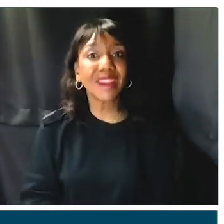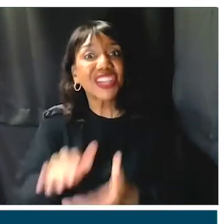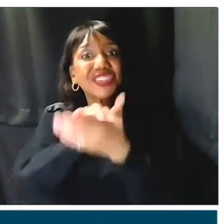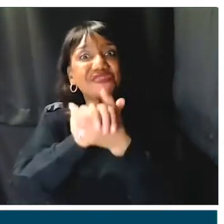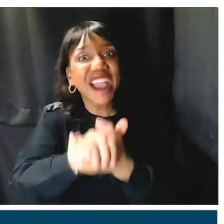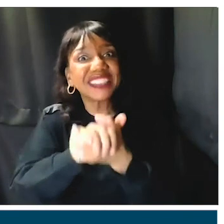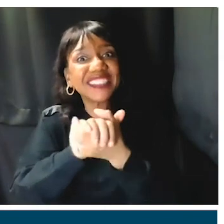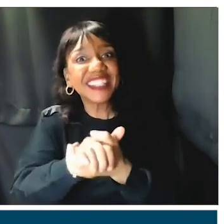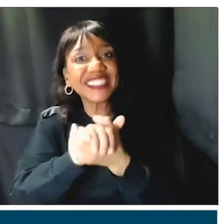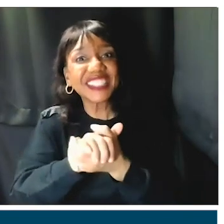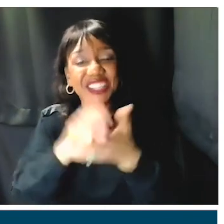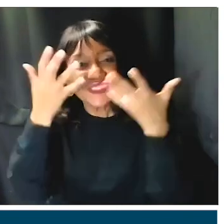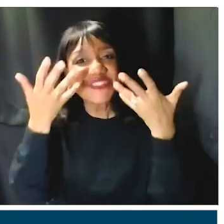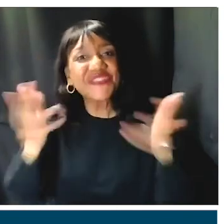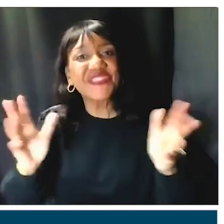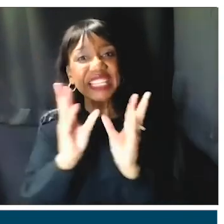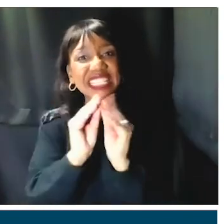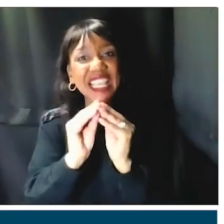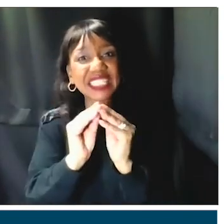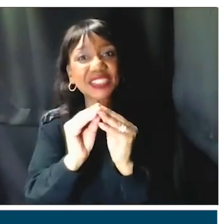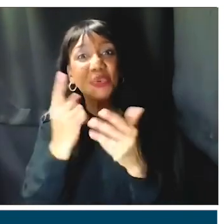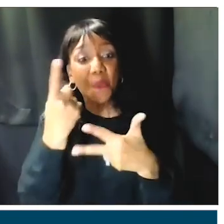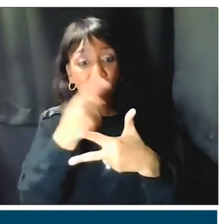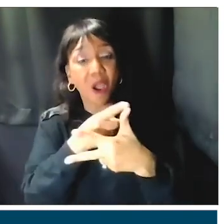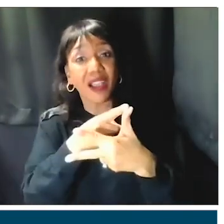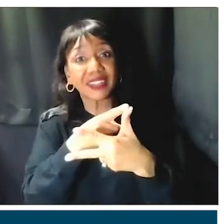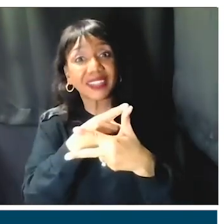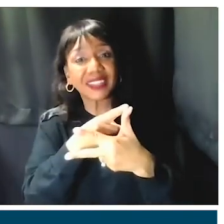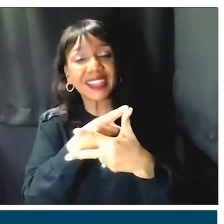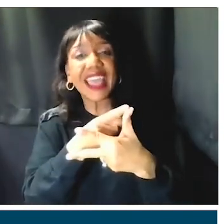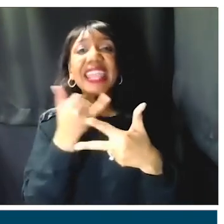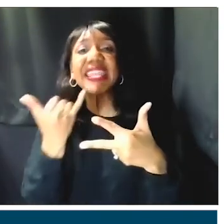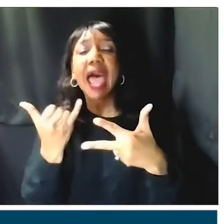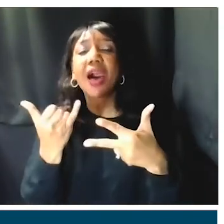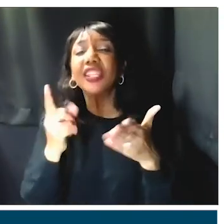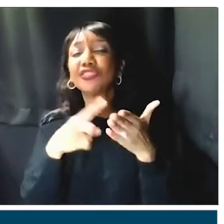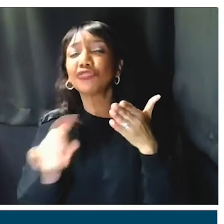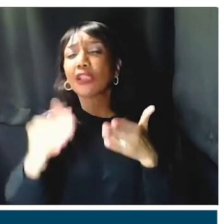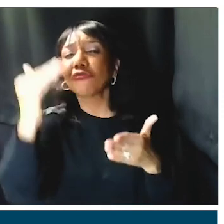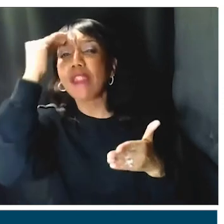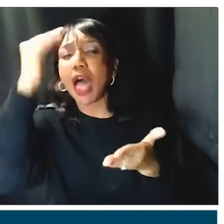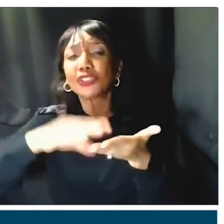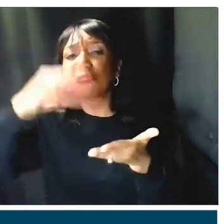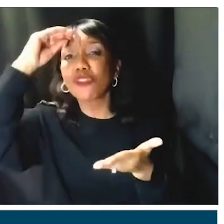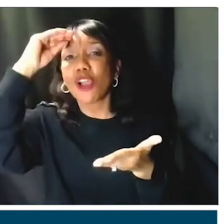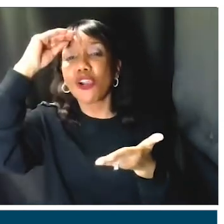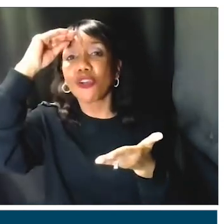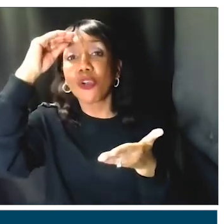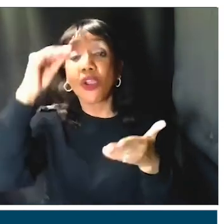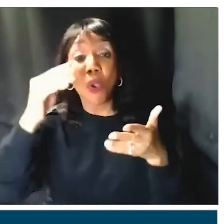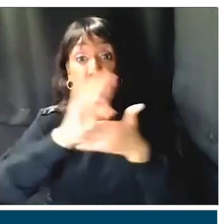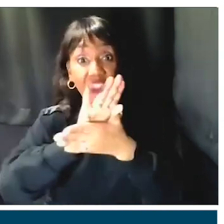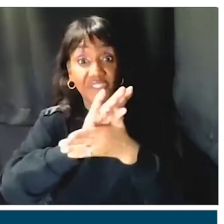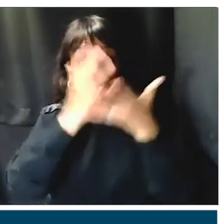Congratulations, you have completed session 1 of 3. Now it's time to check your knowledge. After exiting this video,